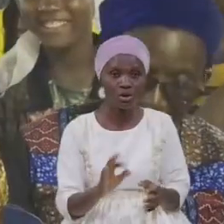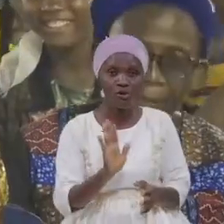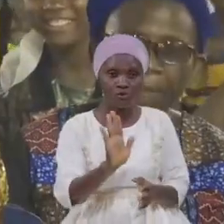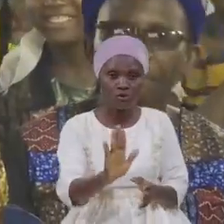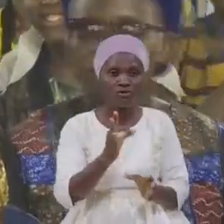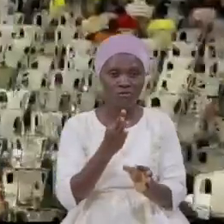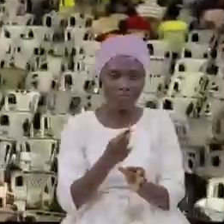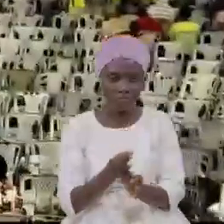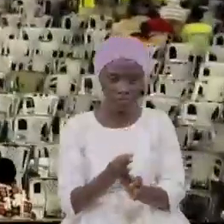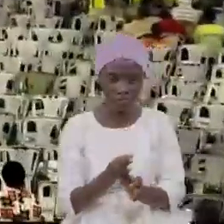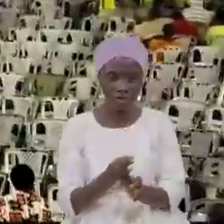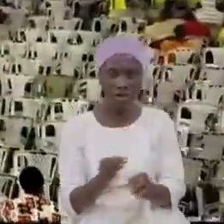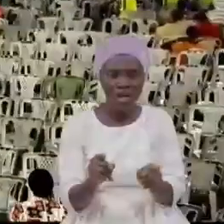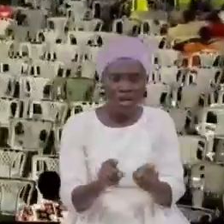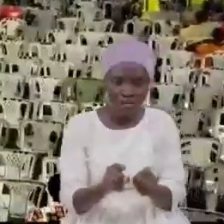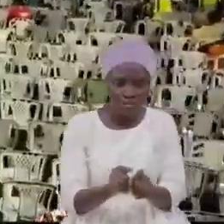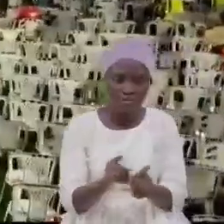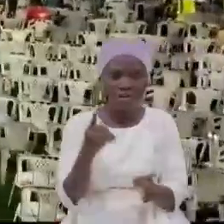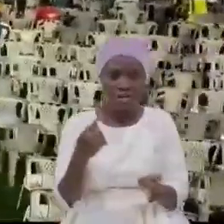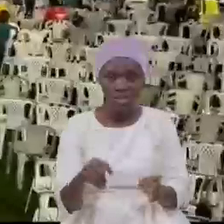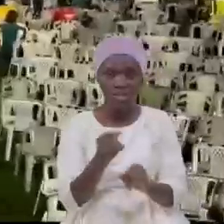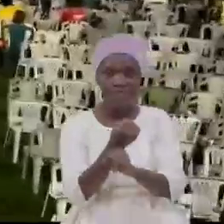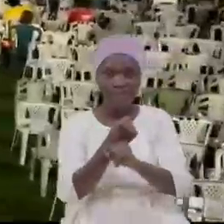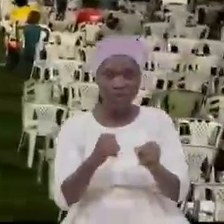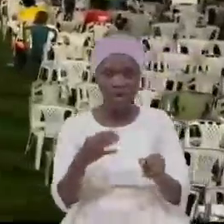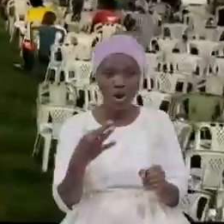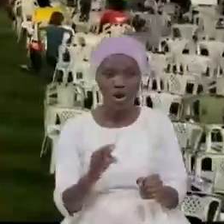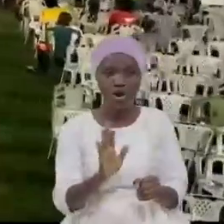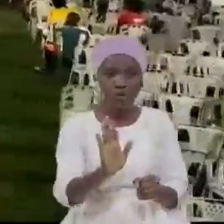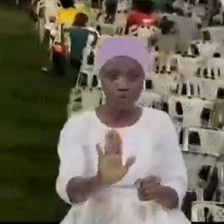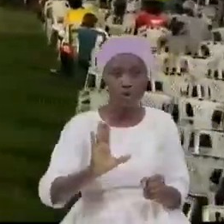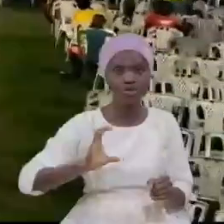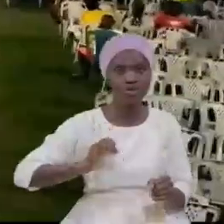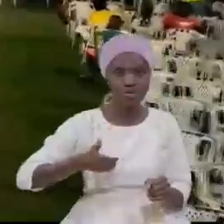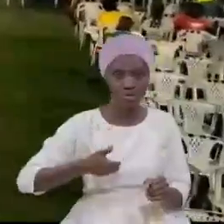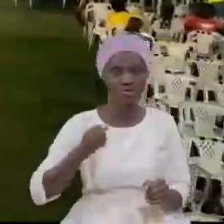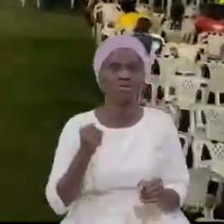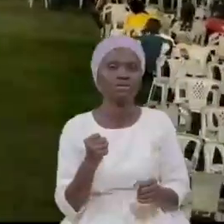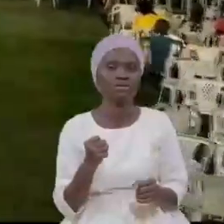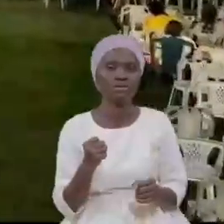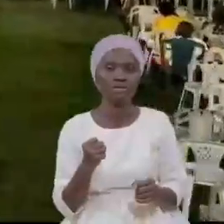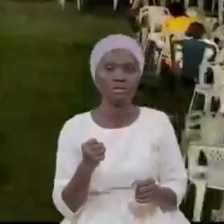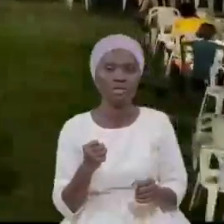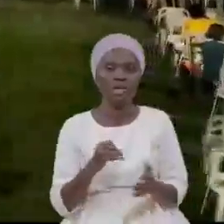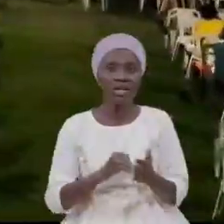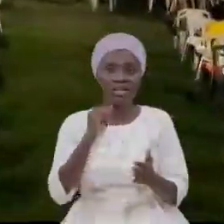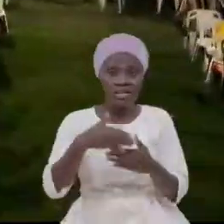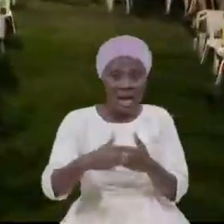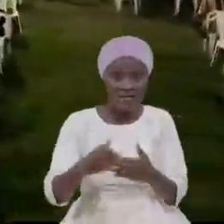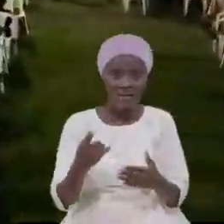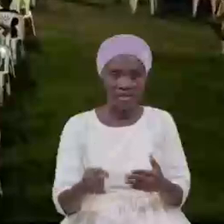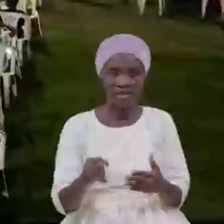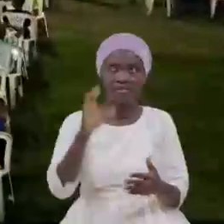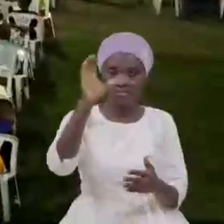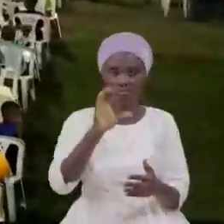faith, even the salvation of your soul. It's after the cross. It's